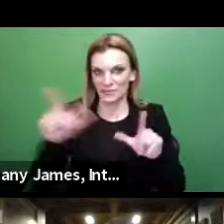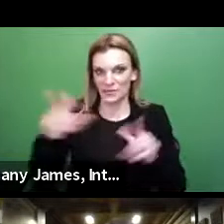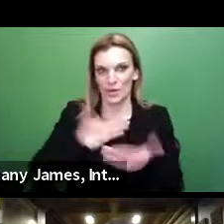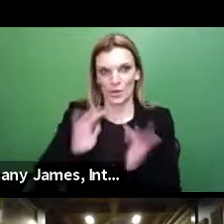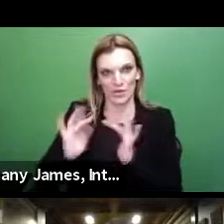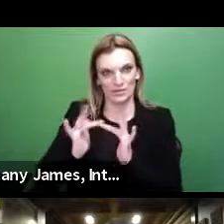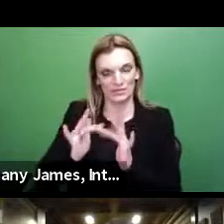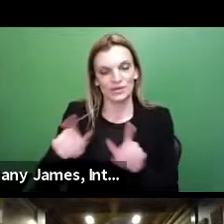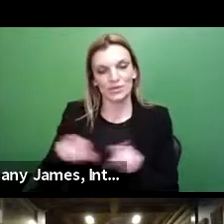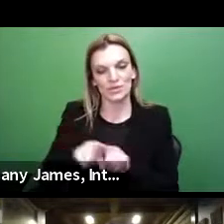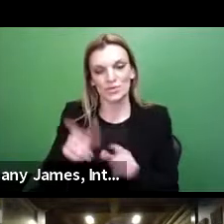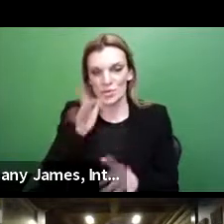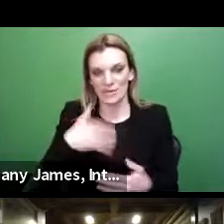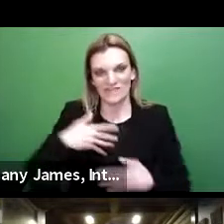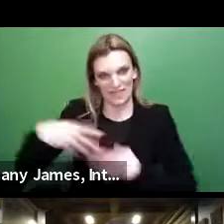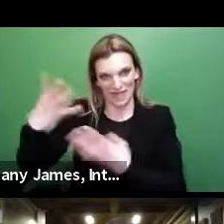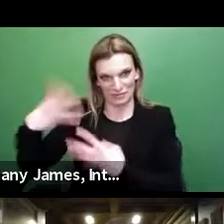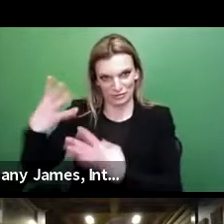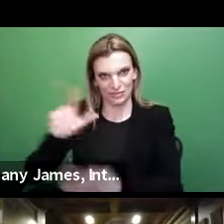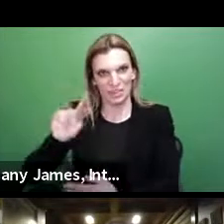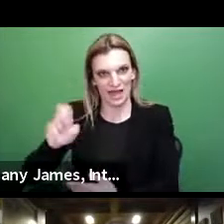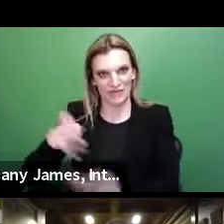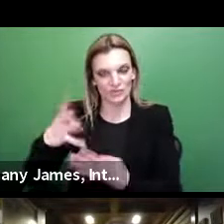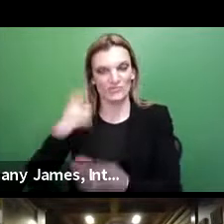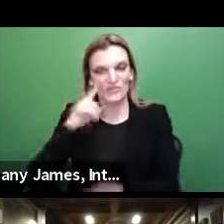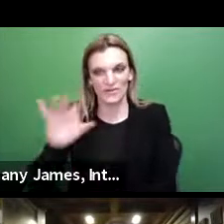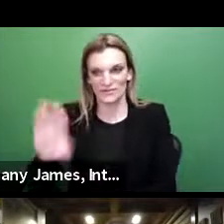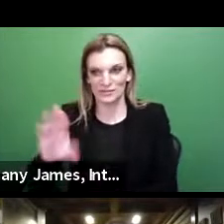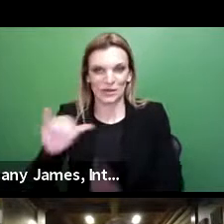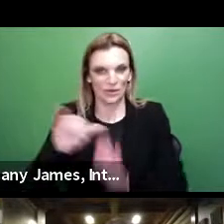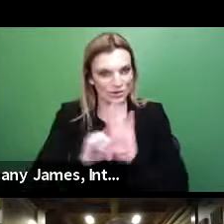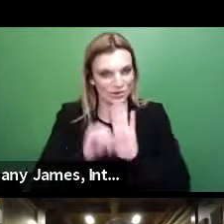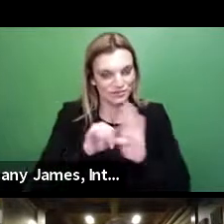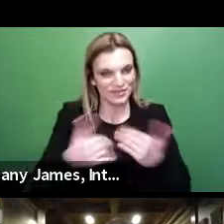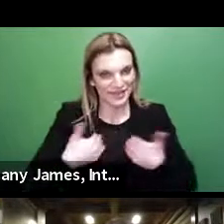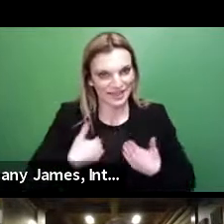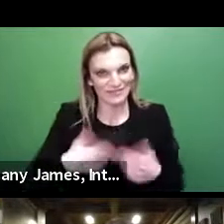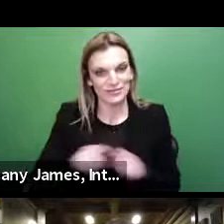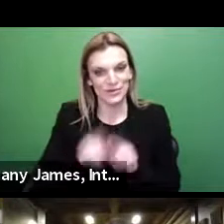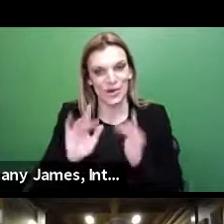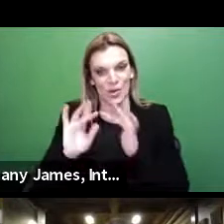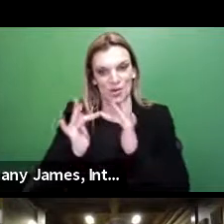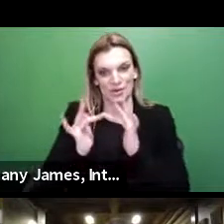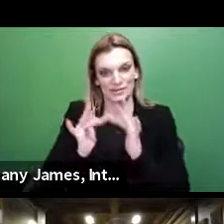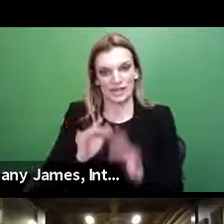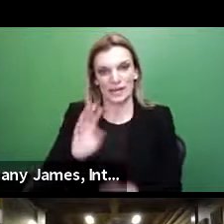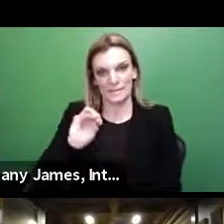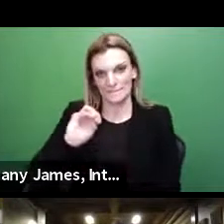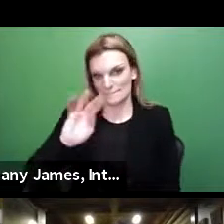and it will also be live streamed to Facebook and YouTube. And our website is